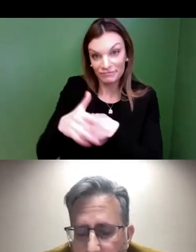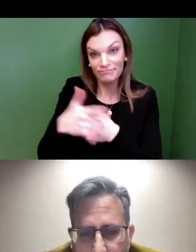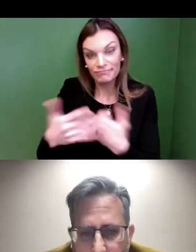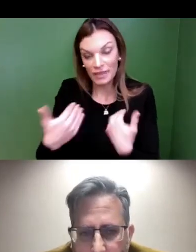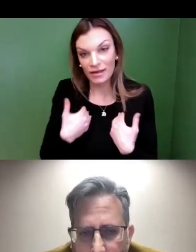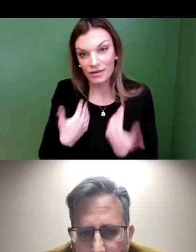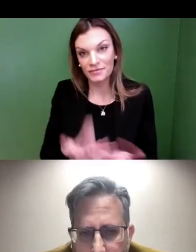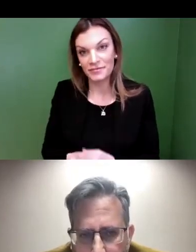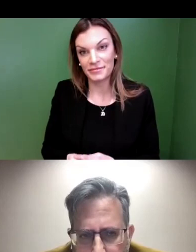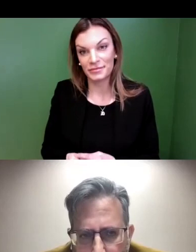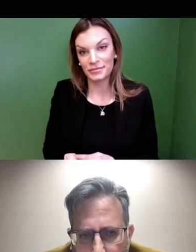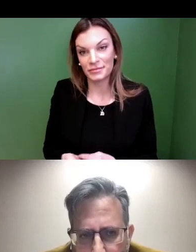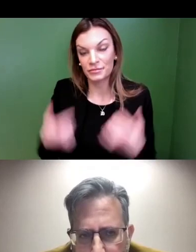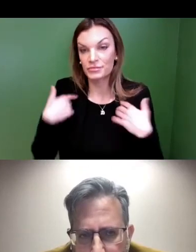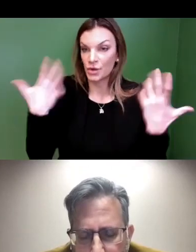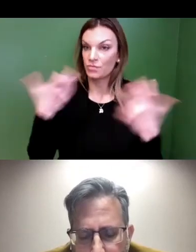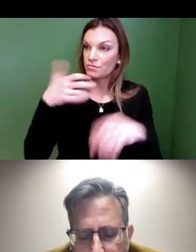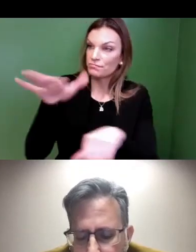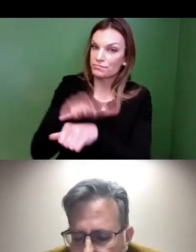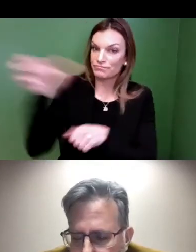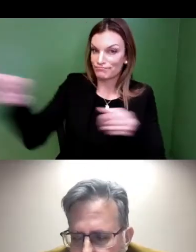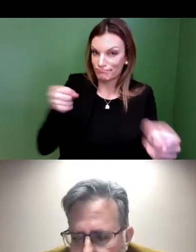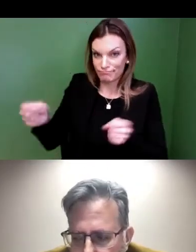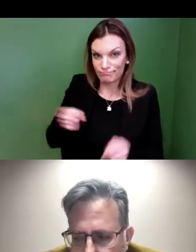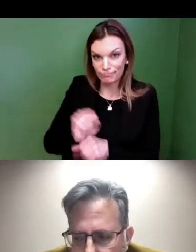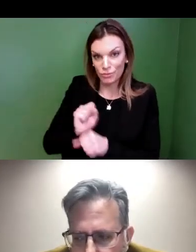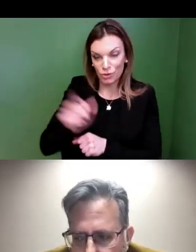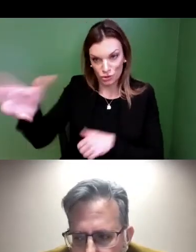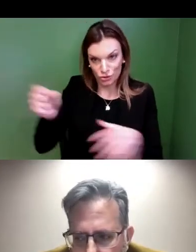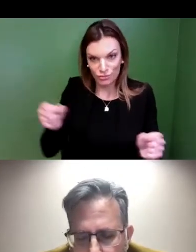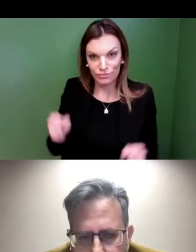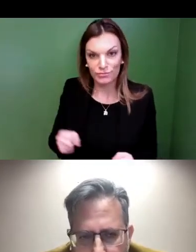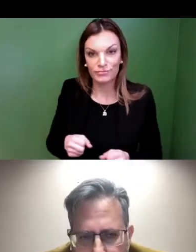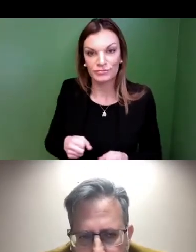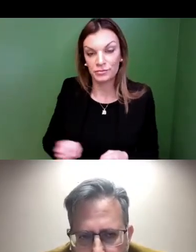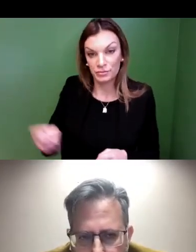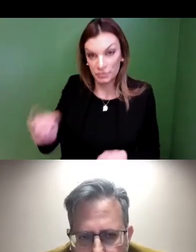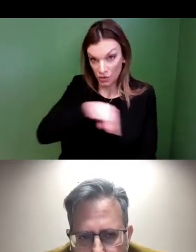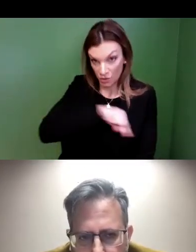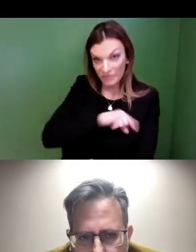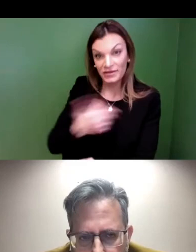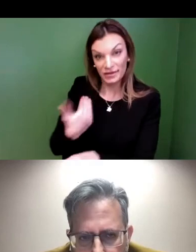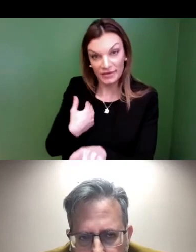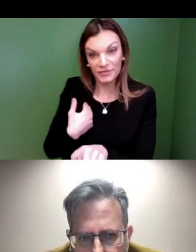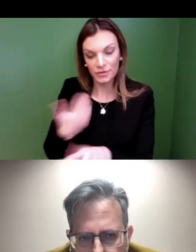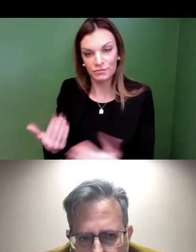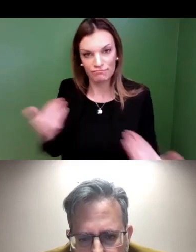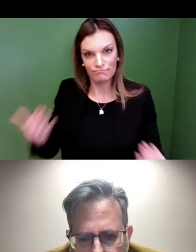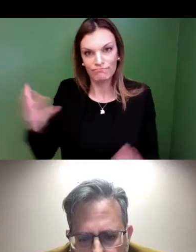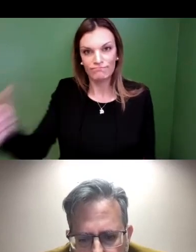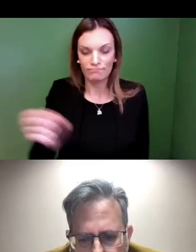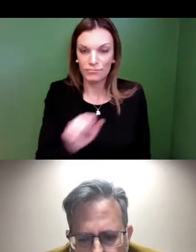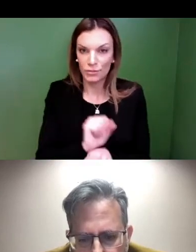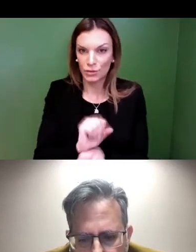and we'd like to fill those openings with people who are qualified. And of